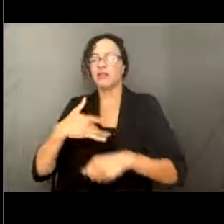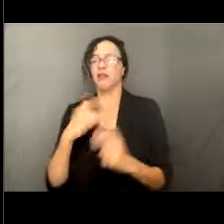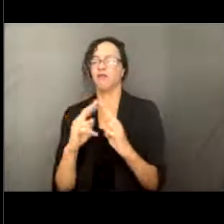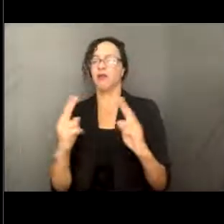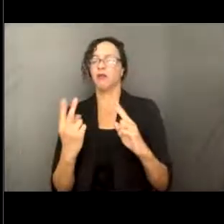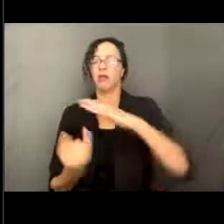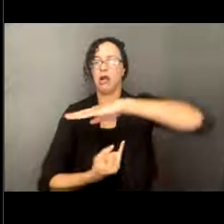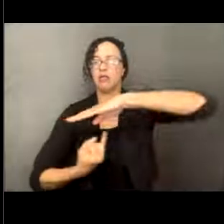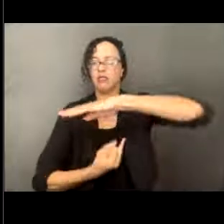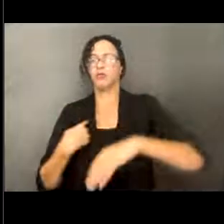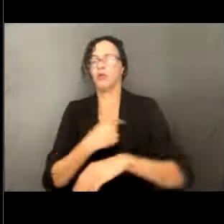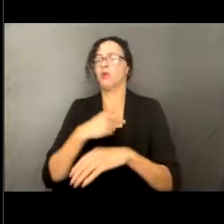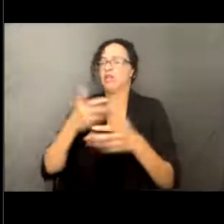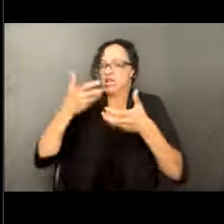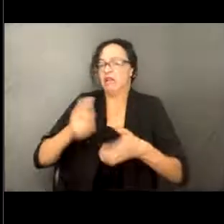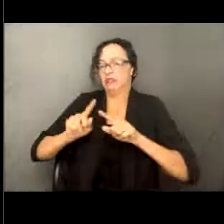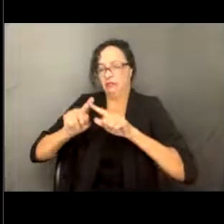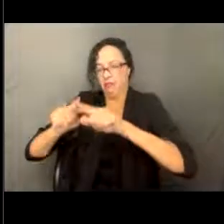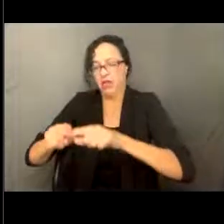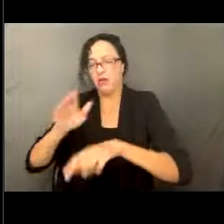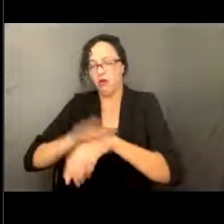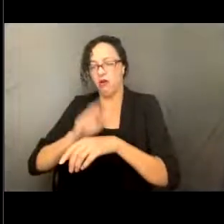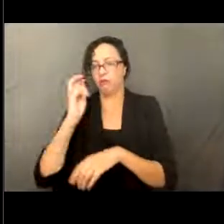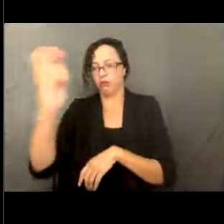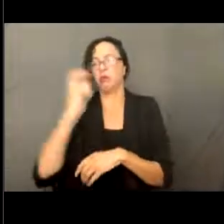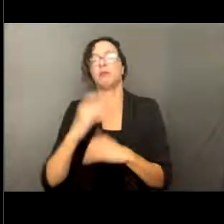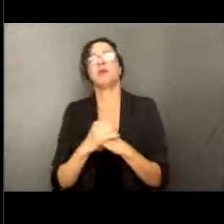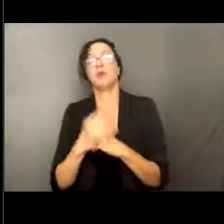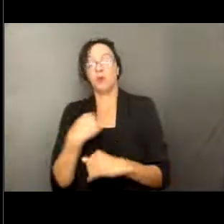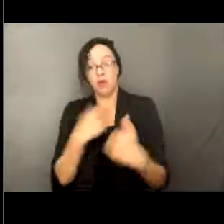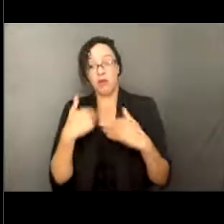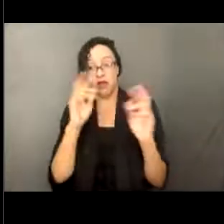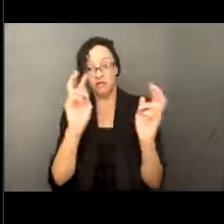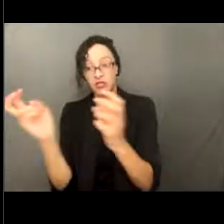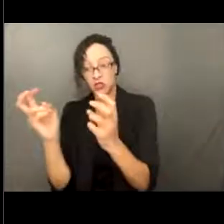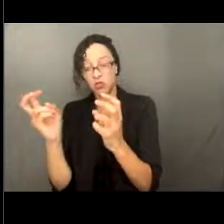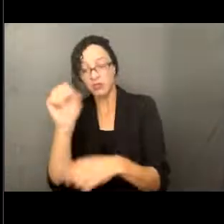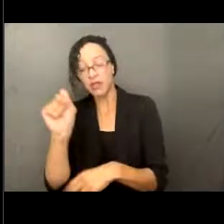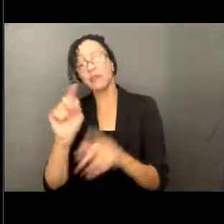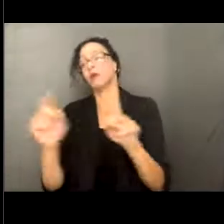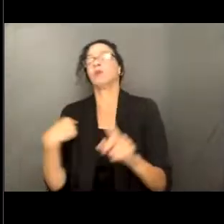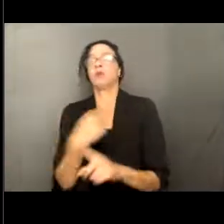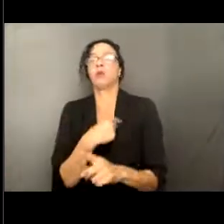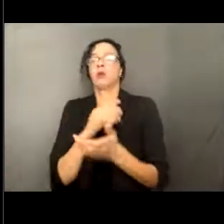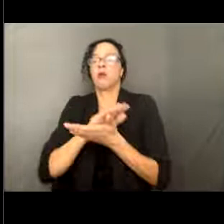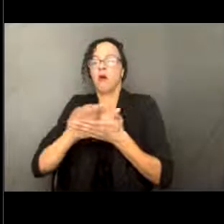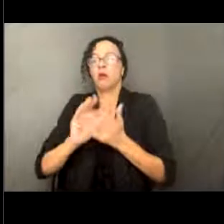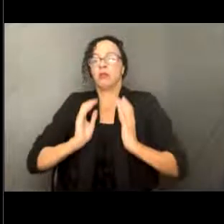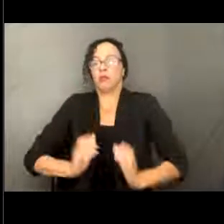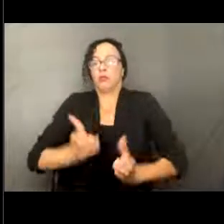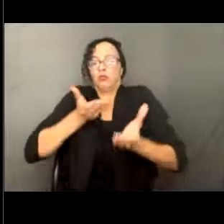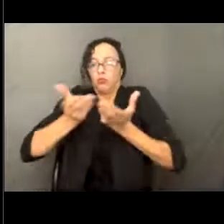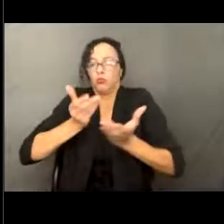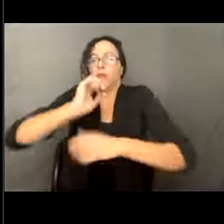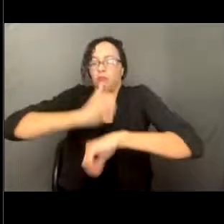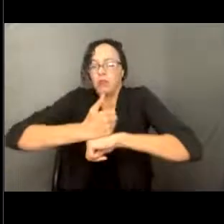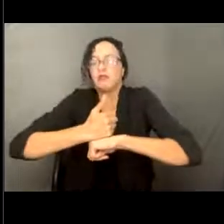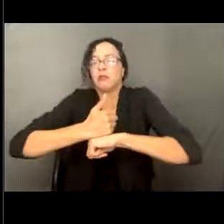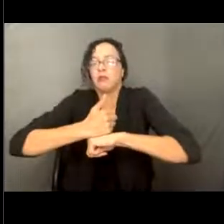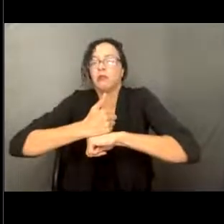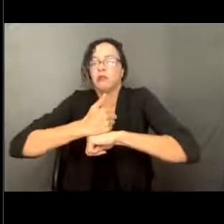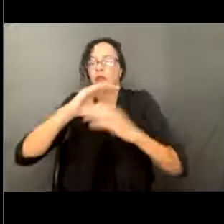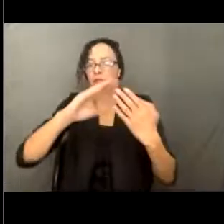balance, we do have issues. We're a hospitality-based community, so not everybody can afford to live here, but we do need to have those